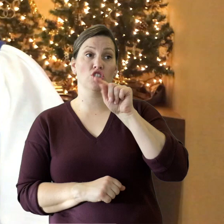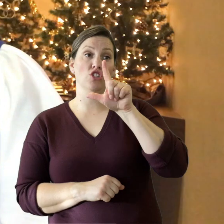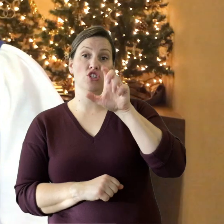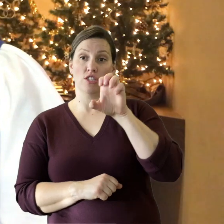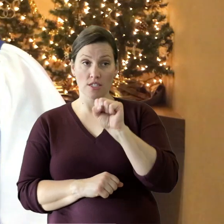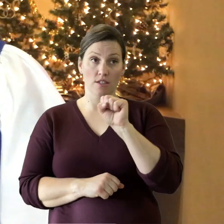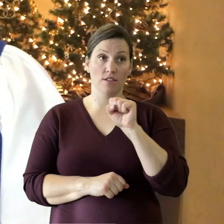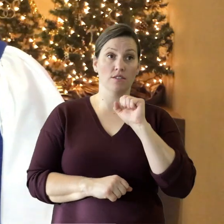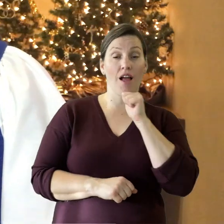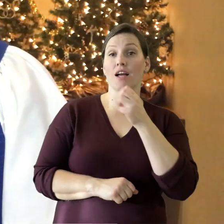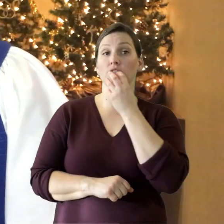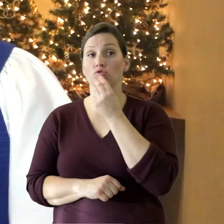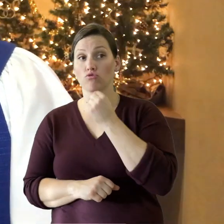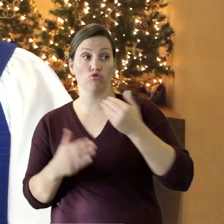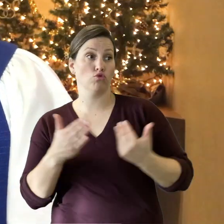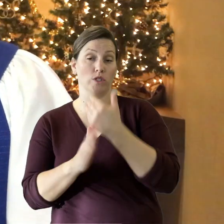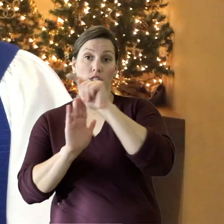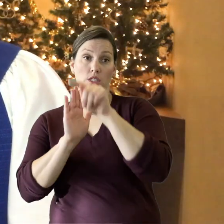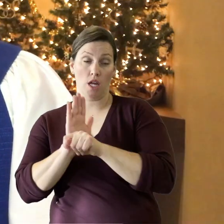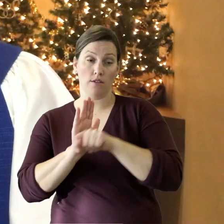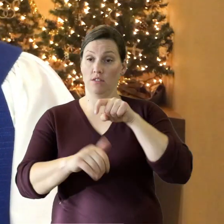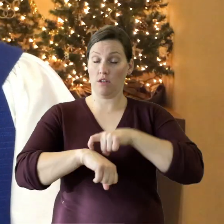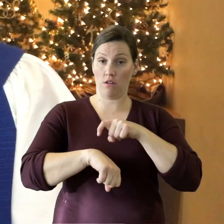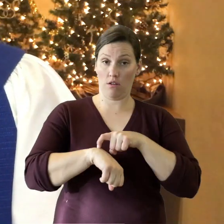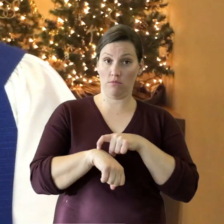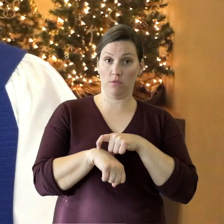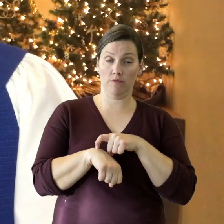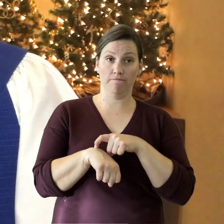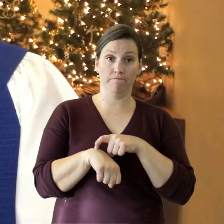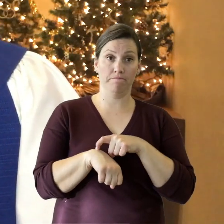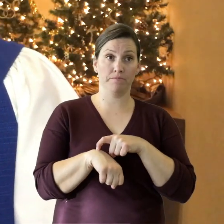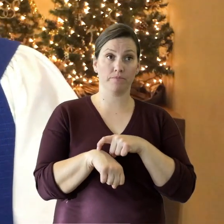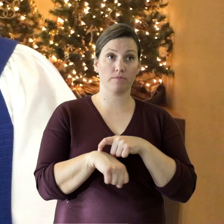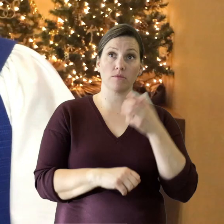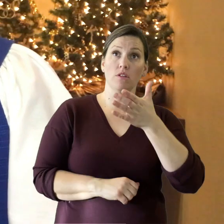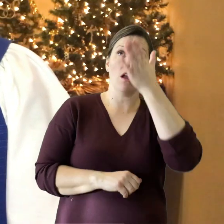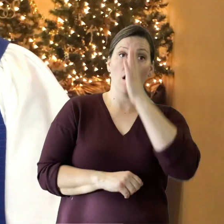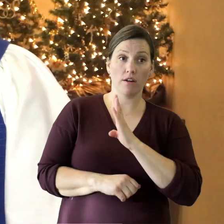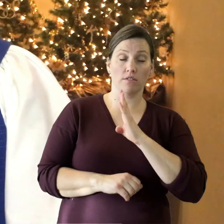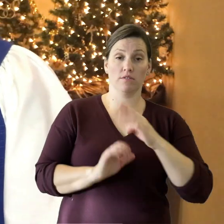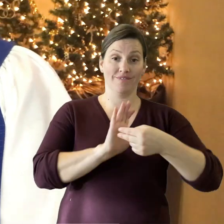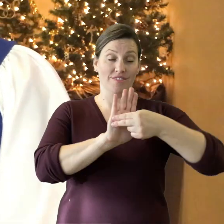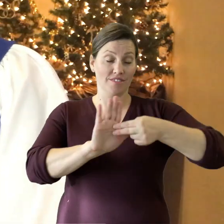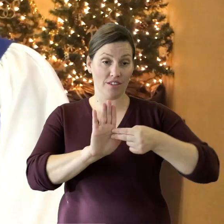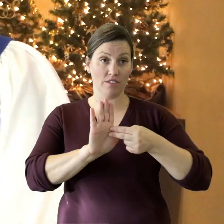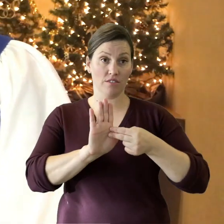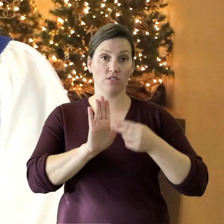Gentiles in these New Testament times. It's a divine